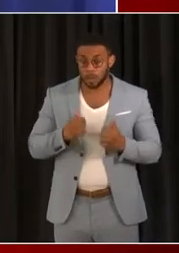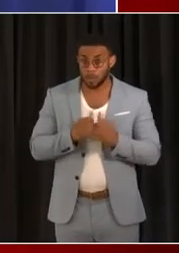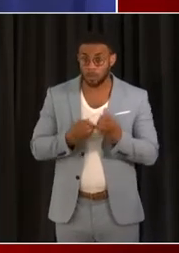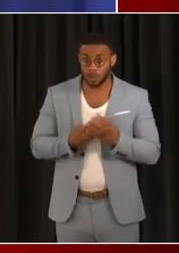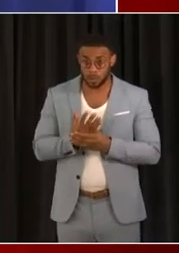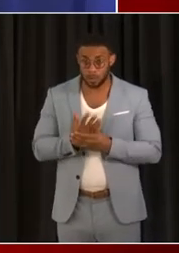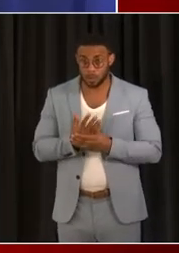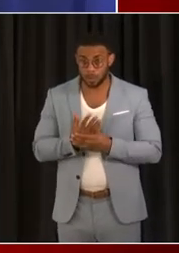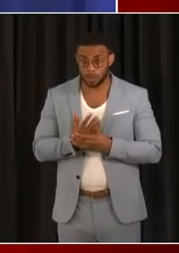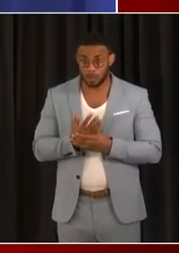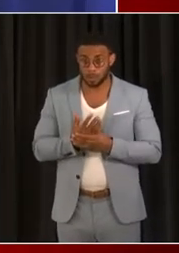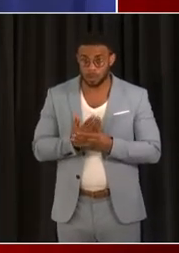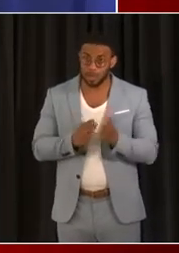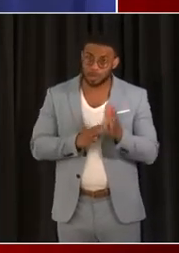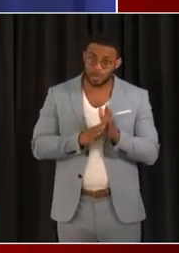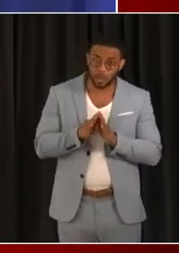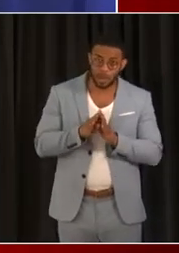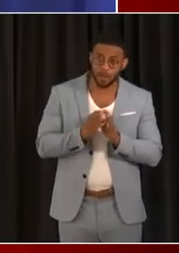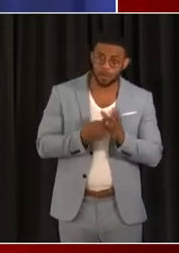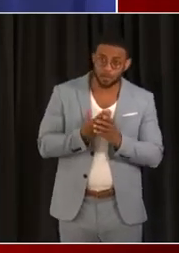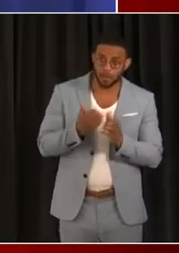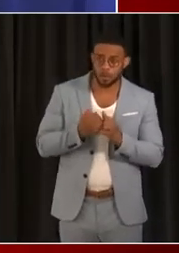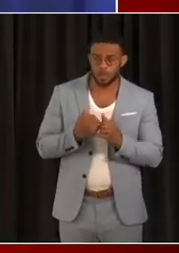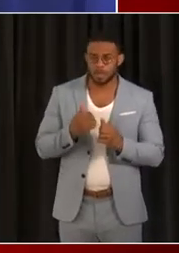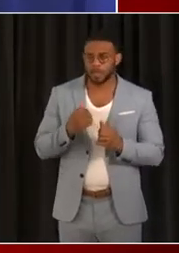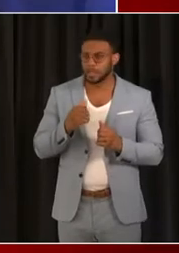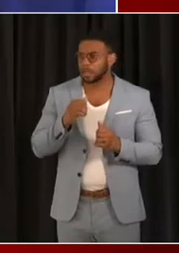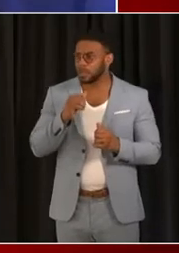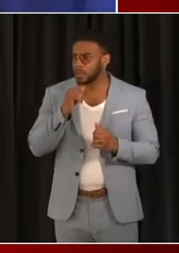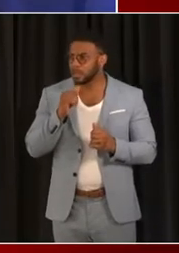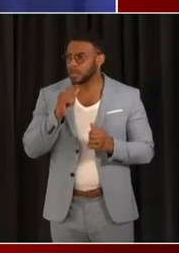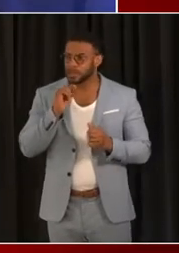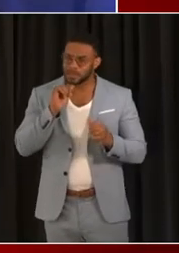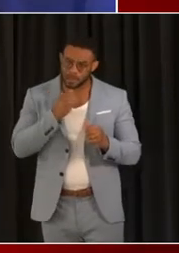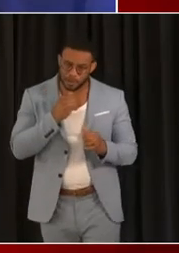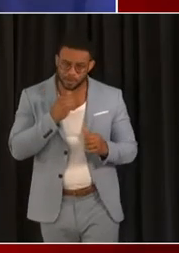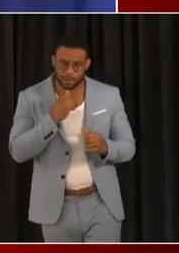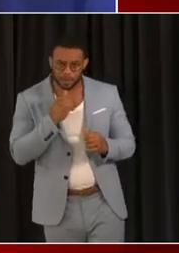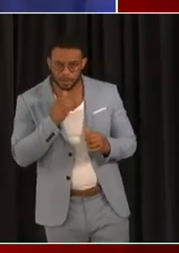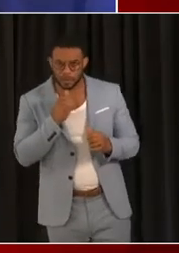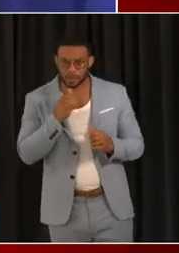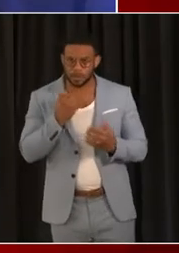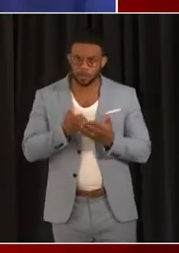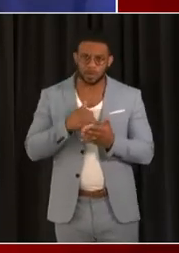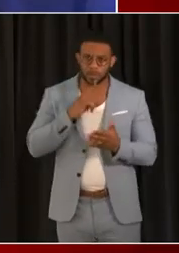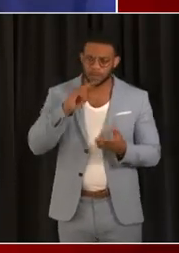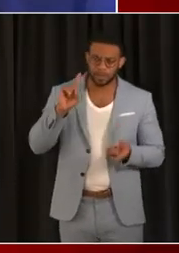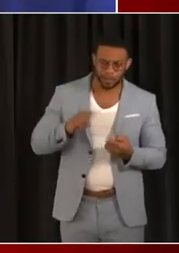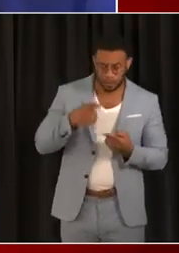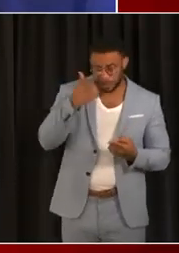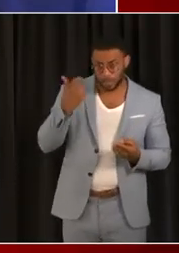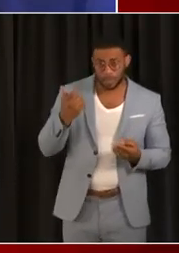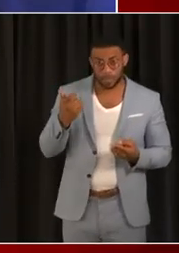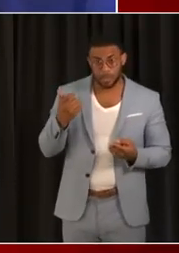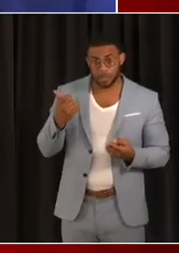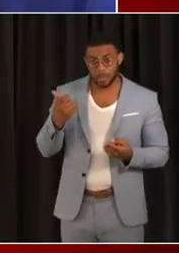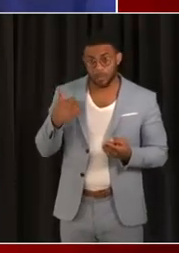coexist with growth and thrive and grow with growth and not be suffered, their revenues be diminished,